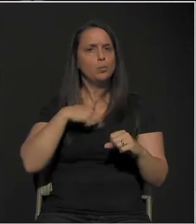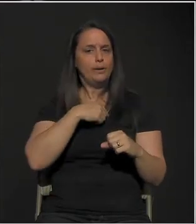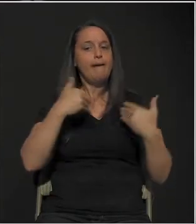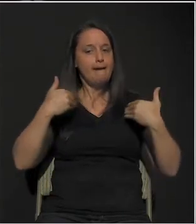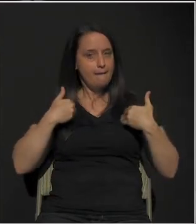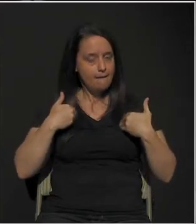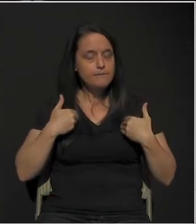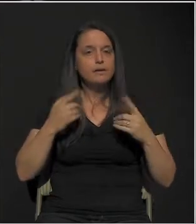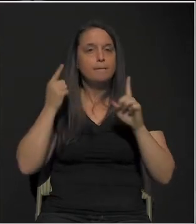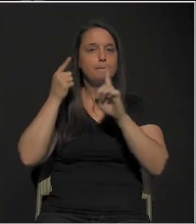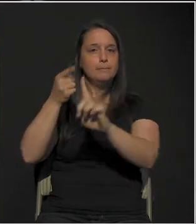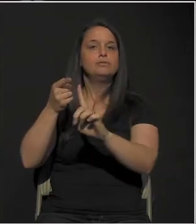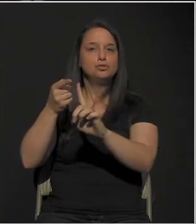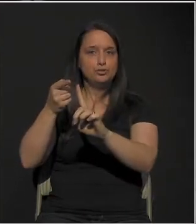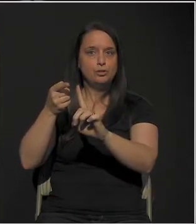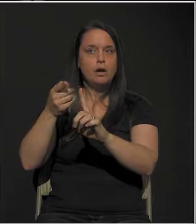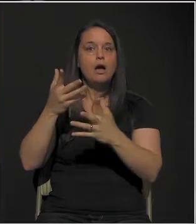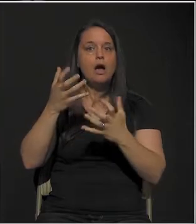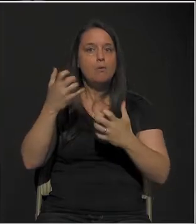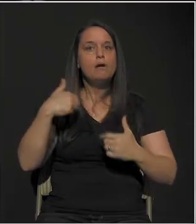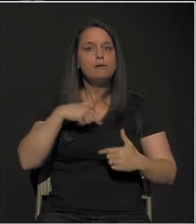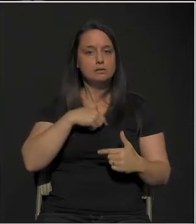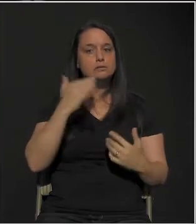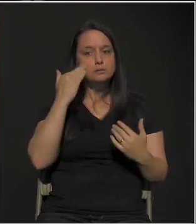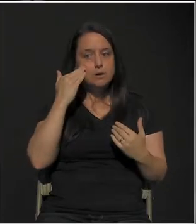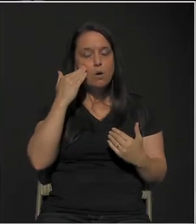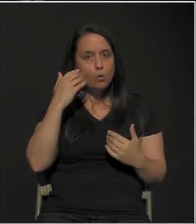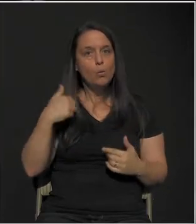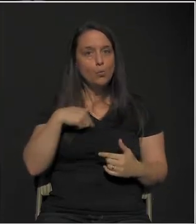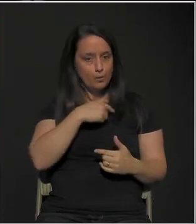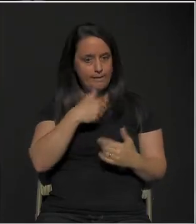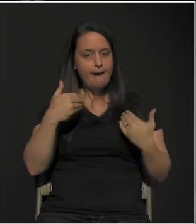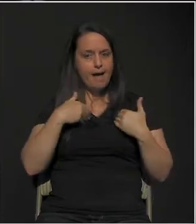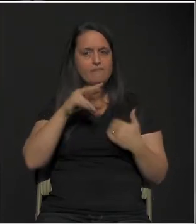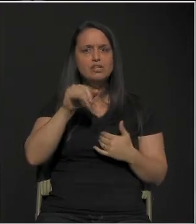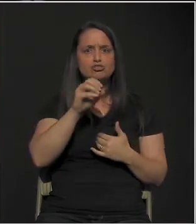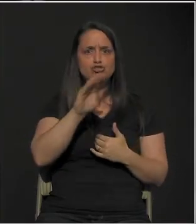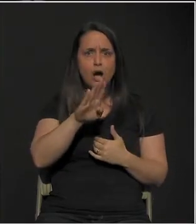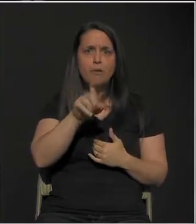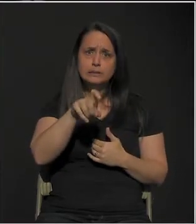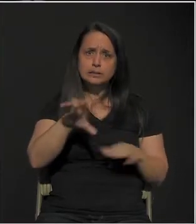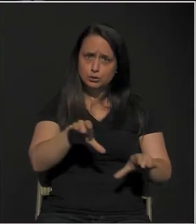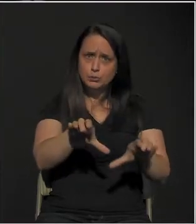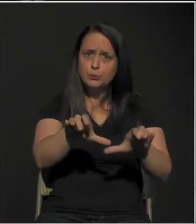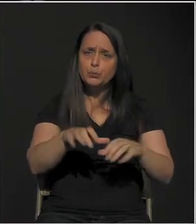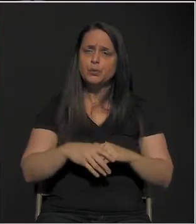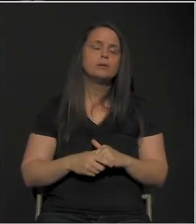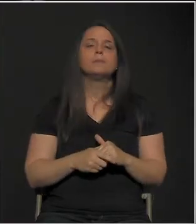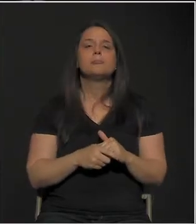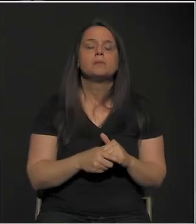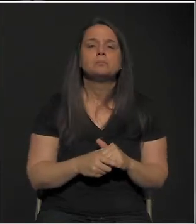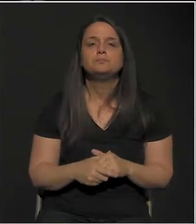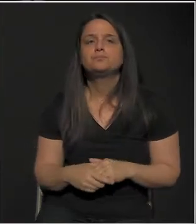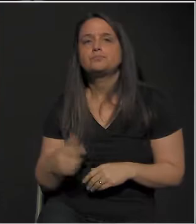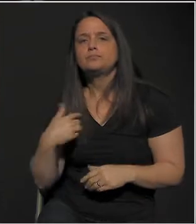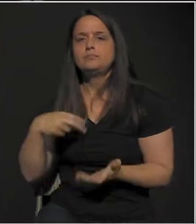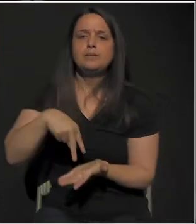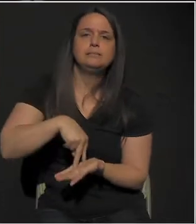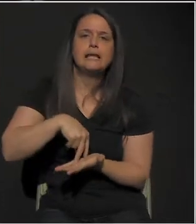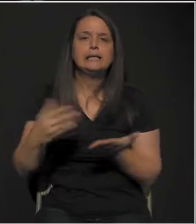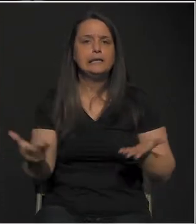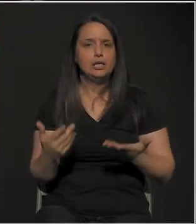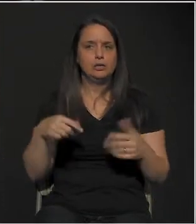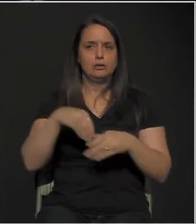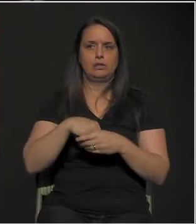us to understand it, and I want us to know that we have a mission. We have a job to do, people. You know, I'm standing here